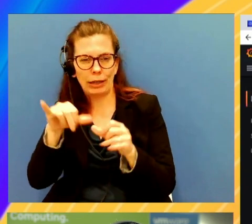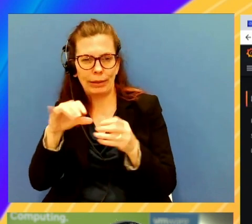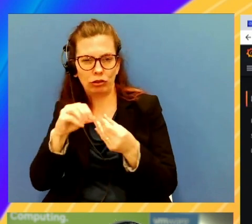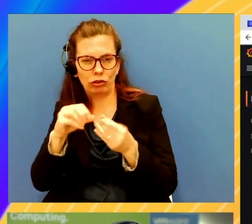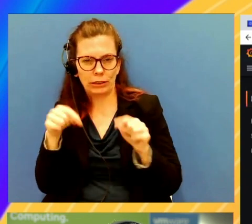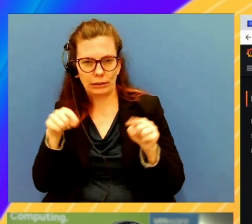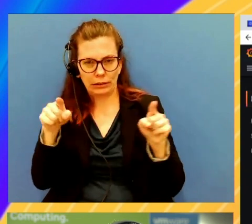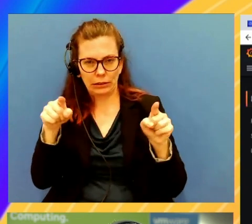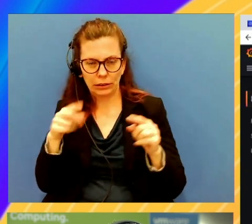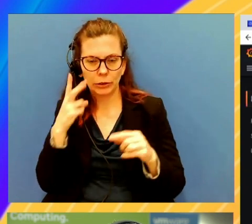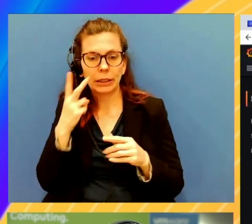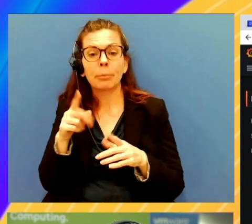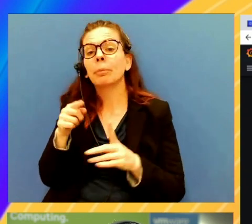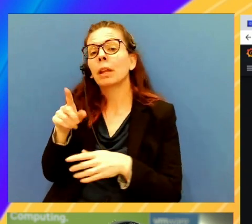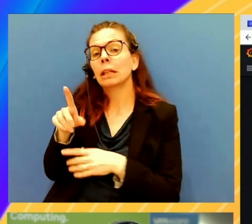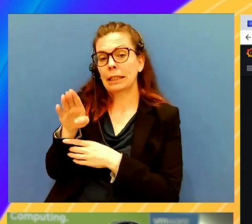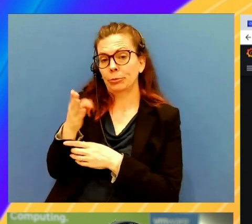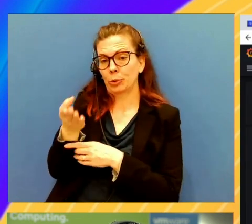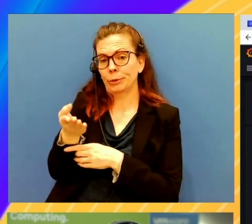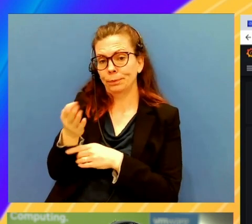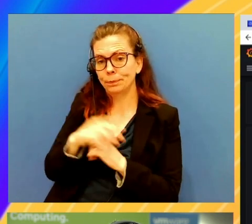a dashboard here